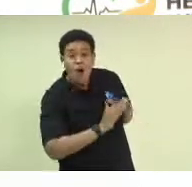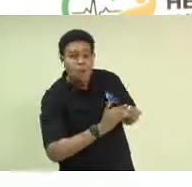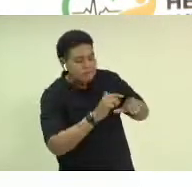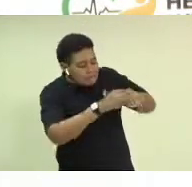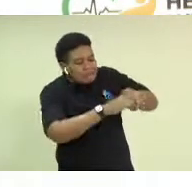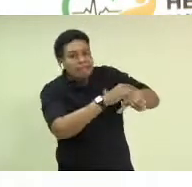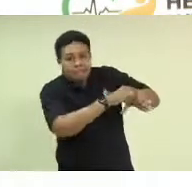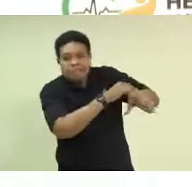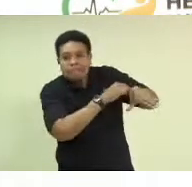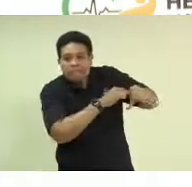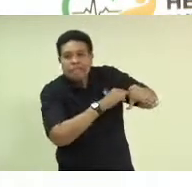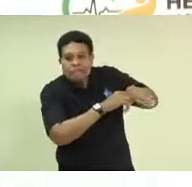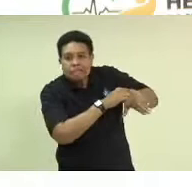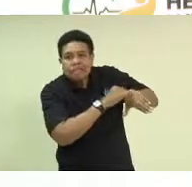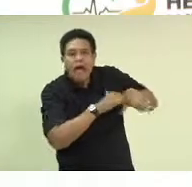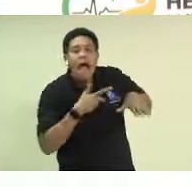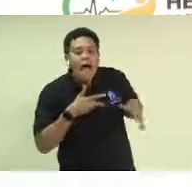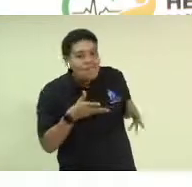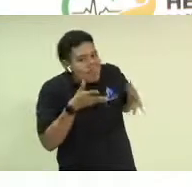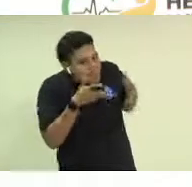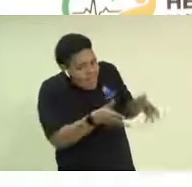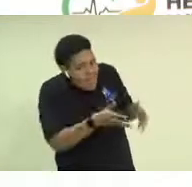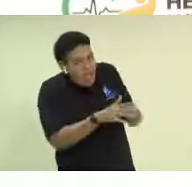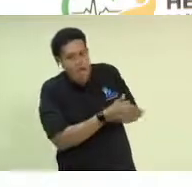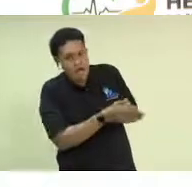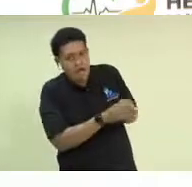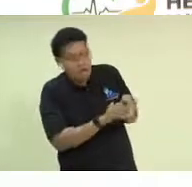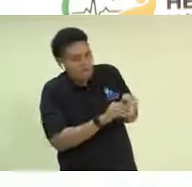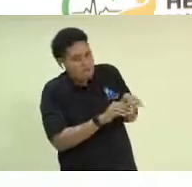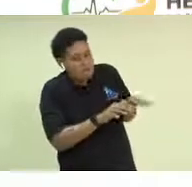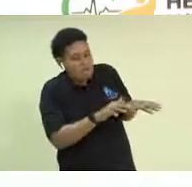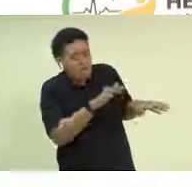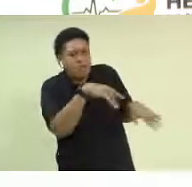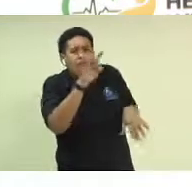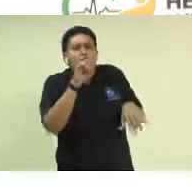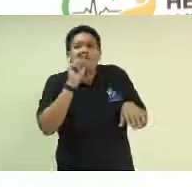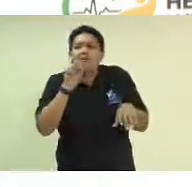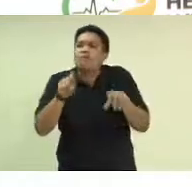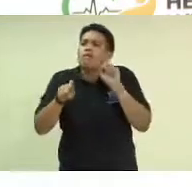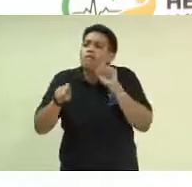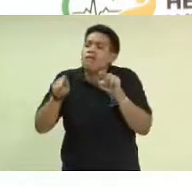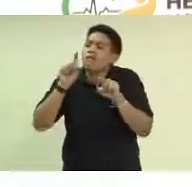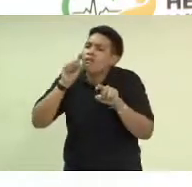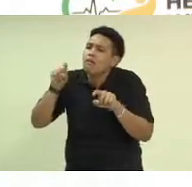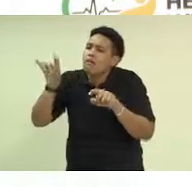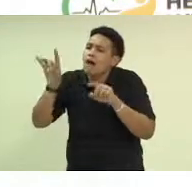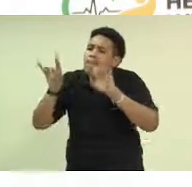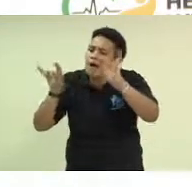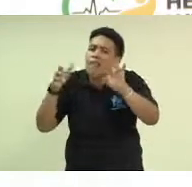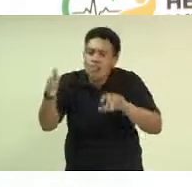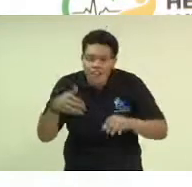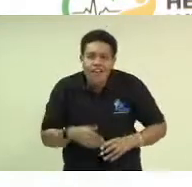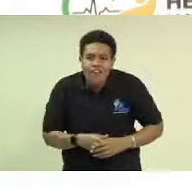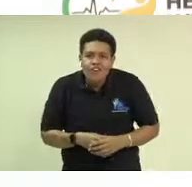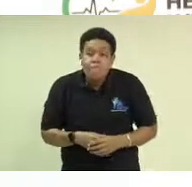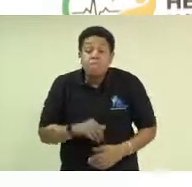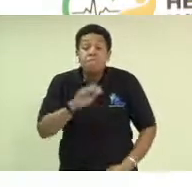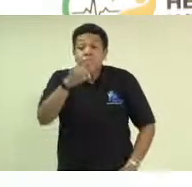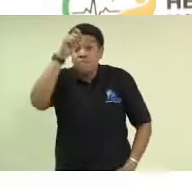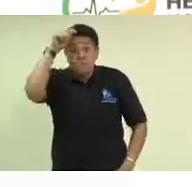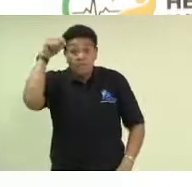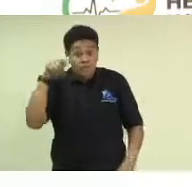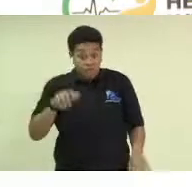have the existing COVID cases based on our surveillance, and